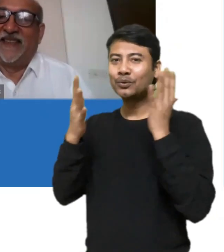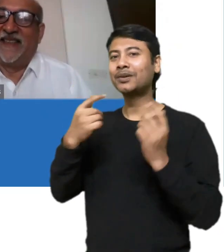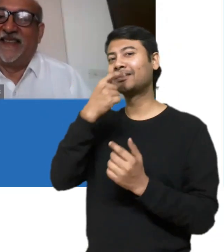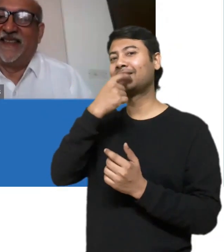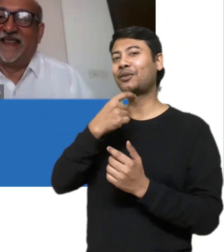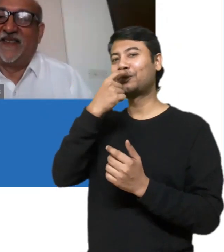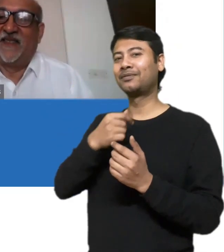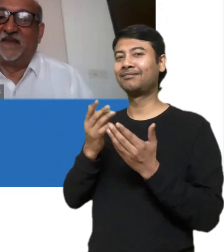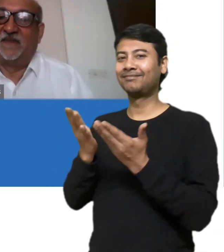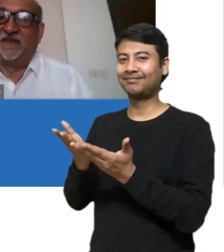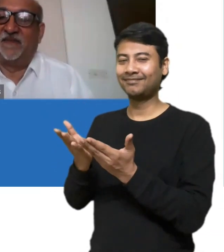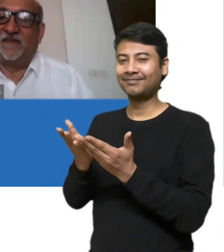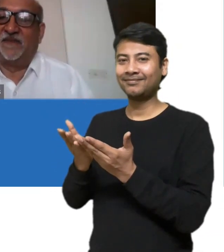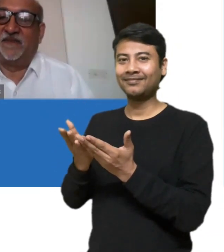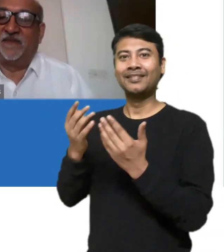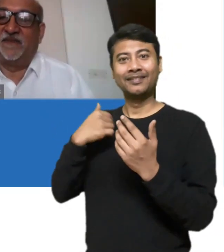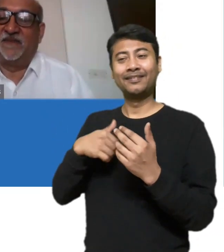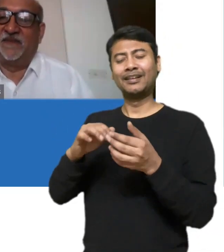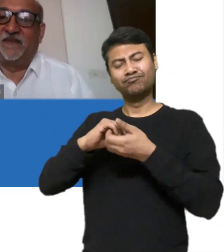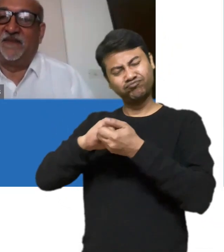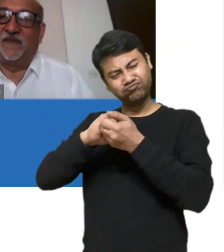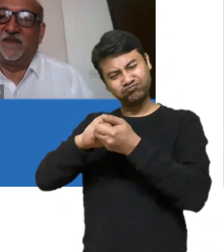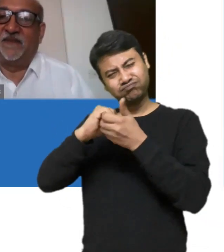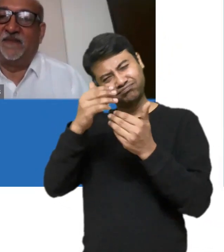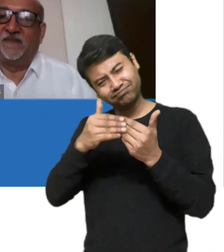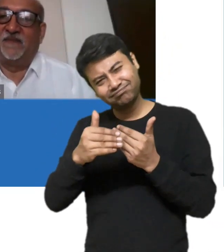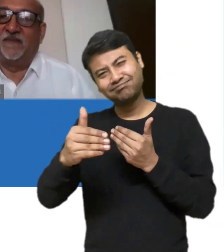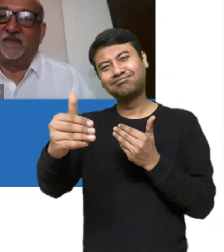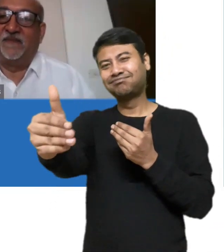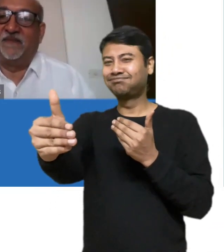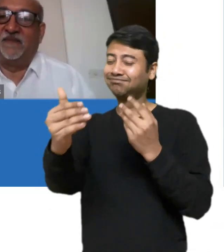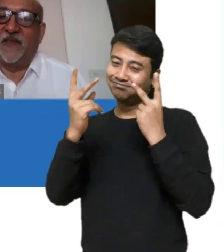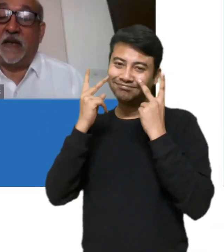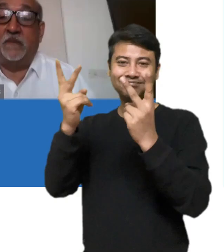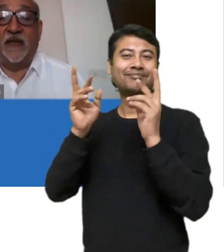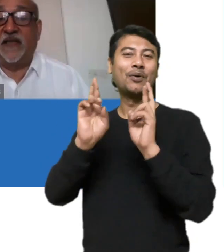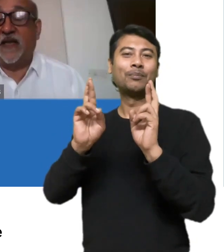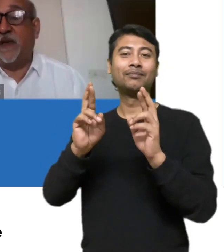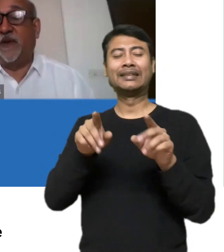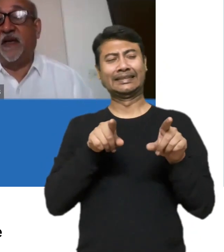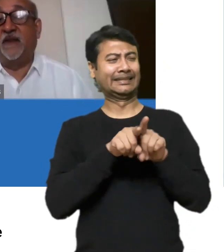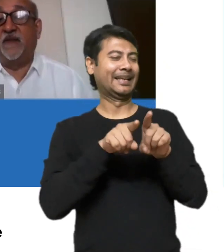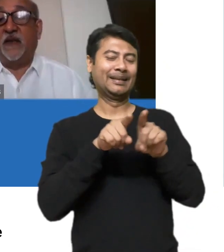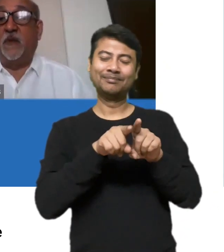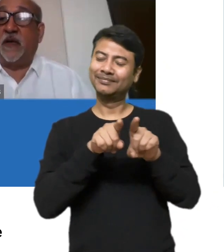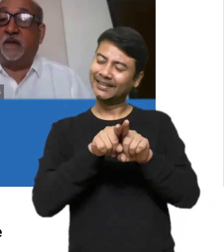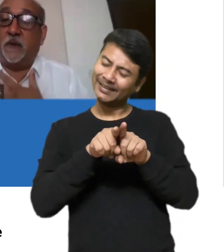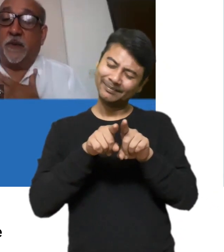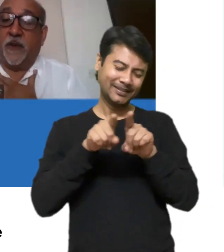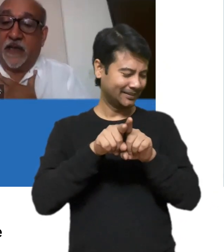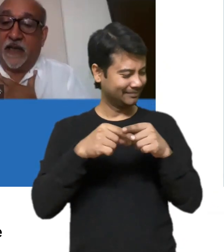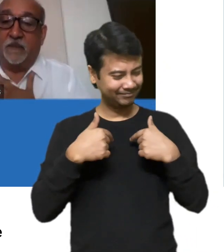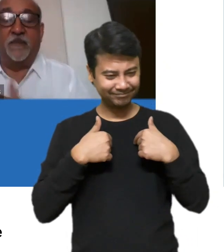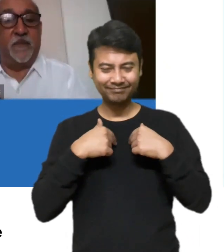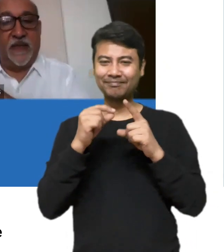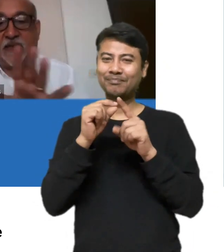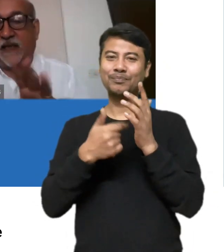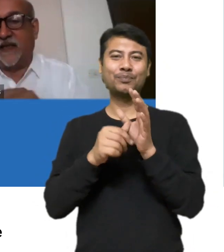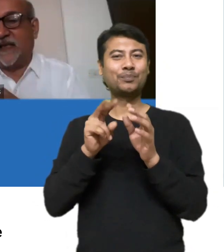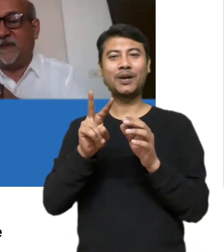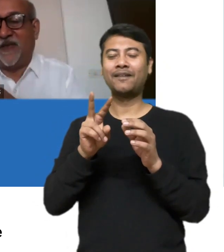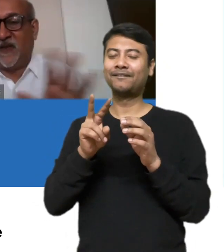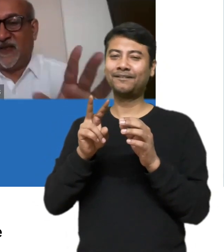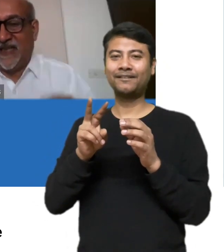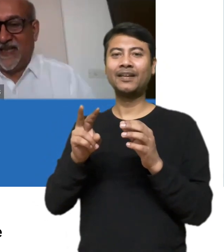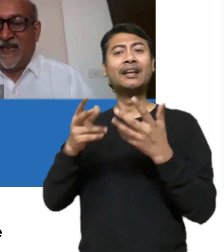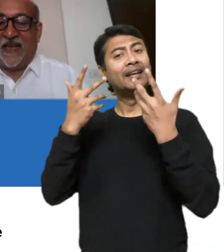we definitely are looking forward to long-term association. Let me stop. Same here, Pranavji. And whatever way we can help, please tell